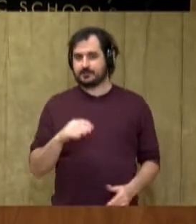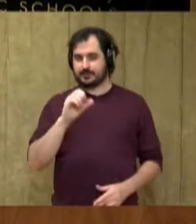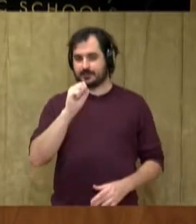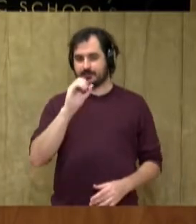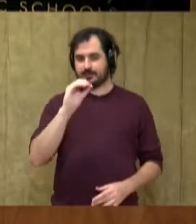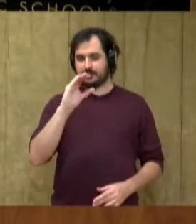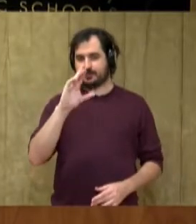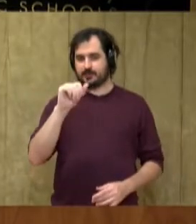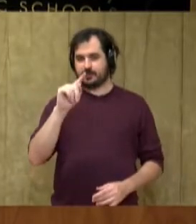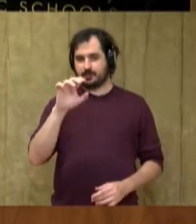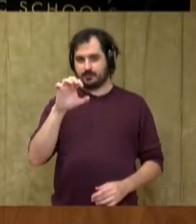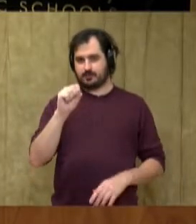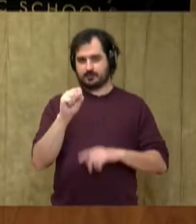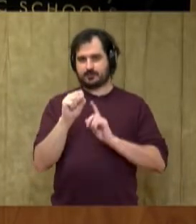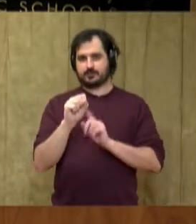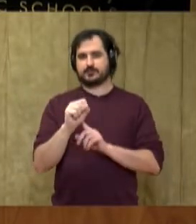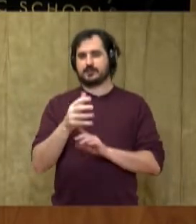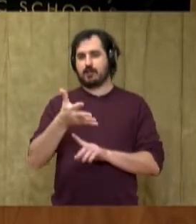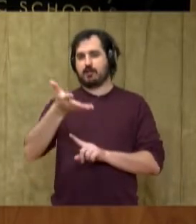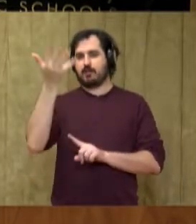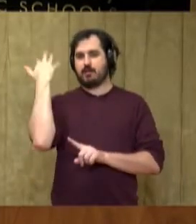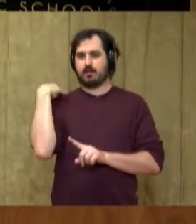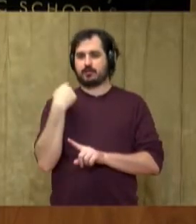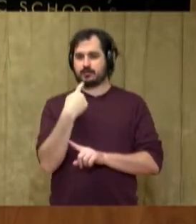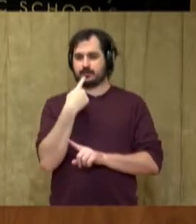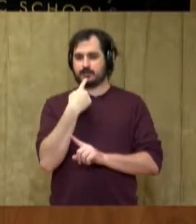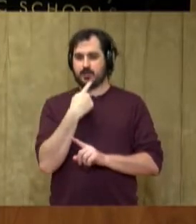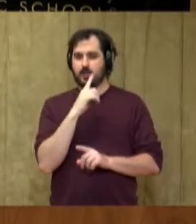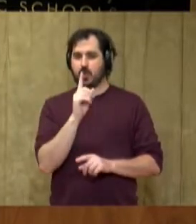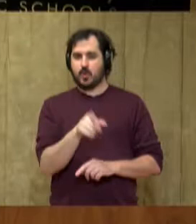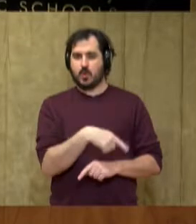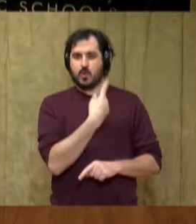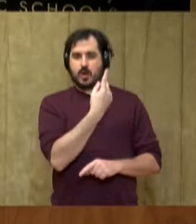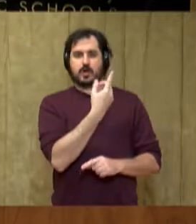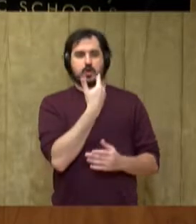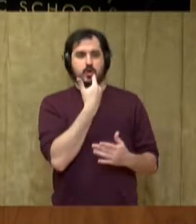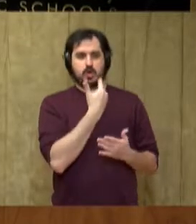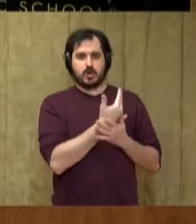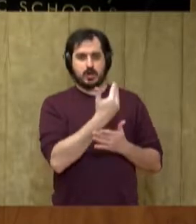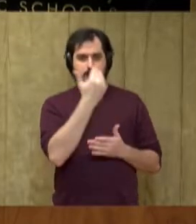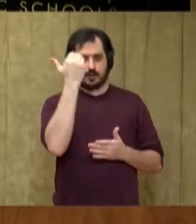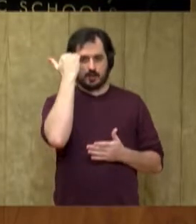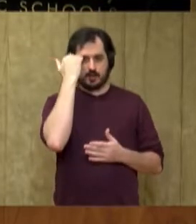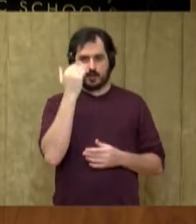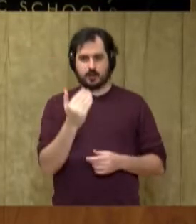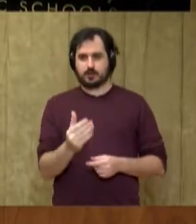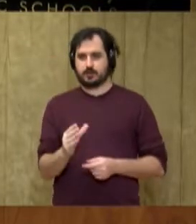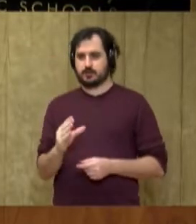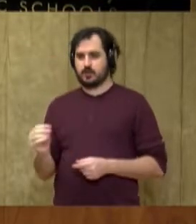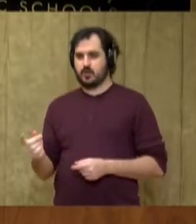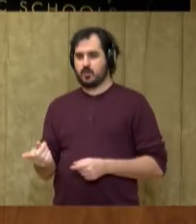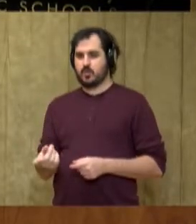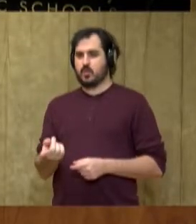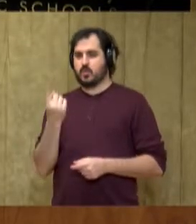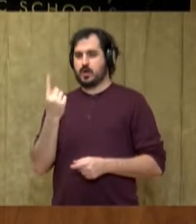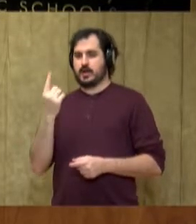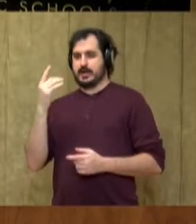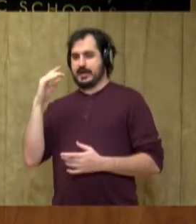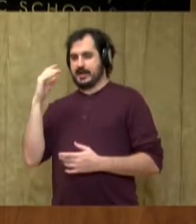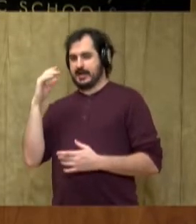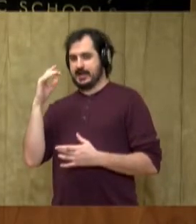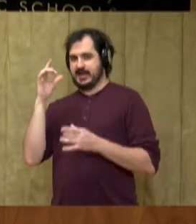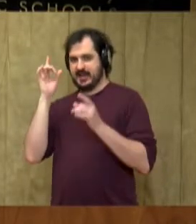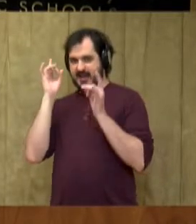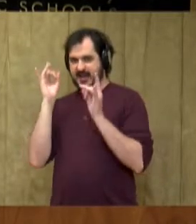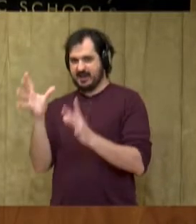"There's only one good, knowledge, and one evil, ignorance." I tend to agree with that.